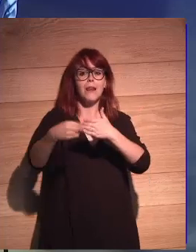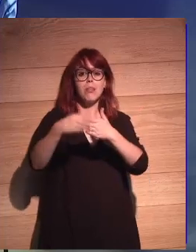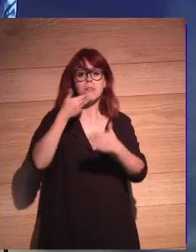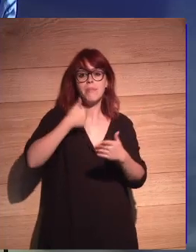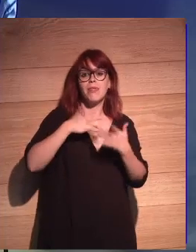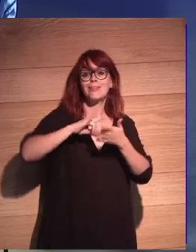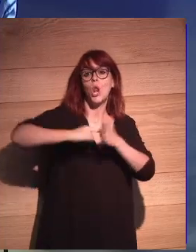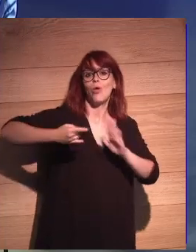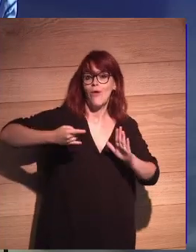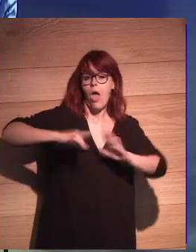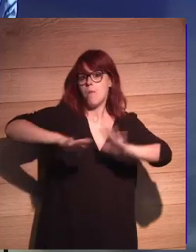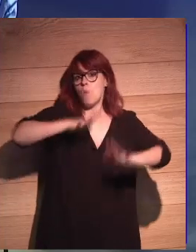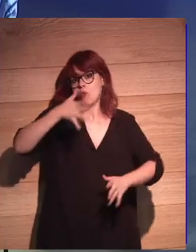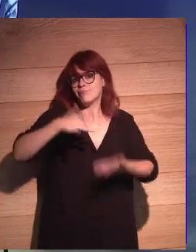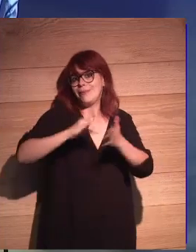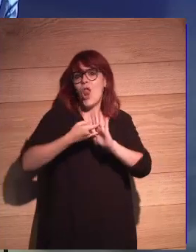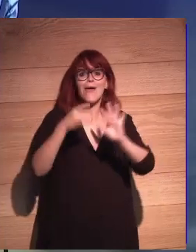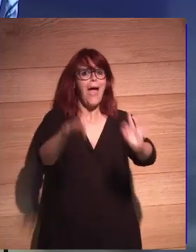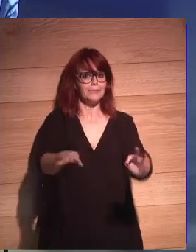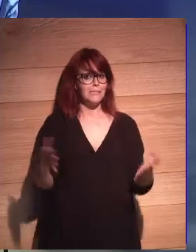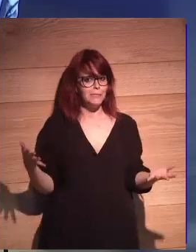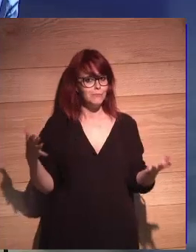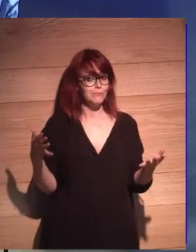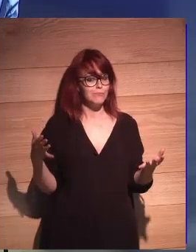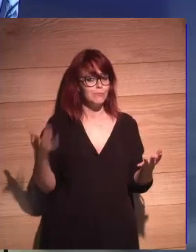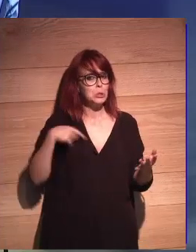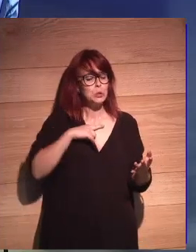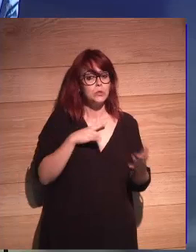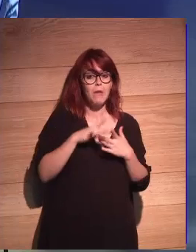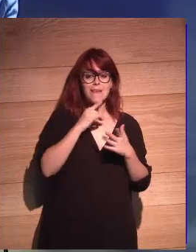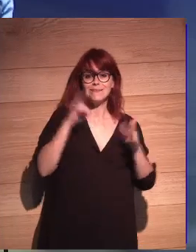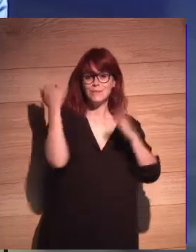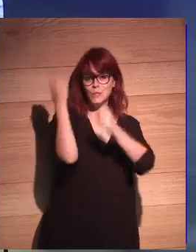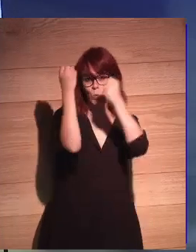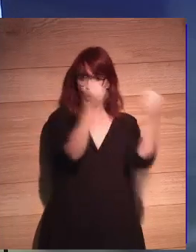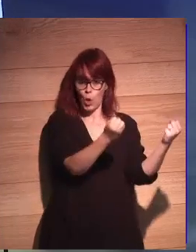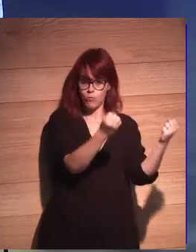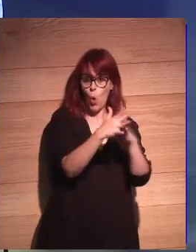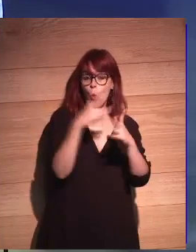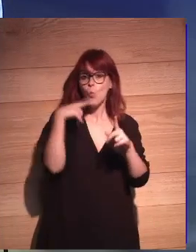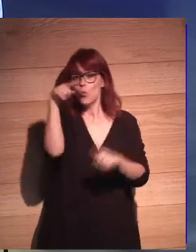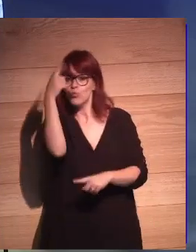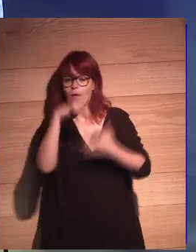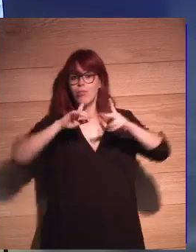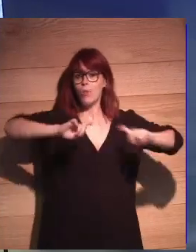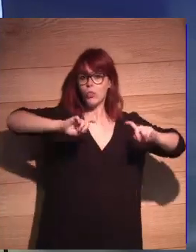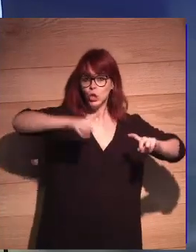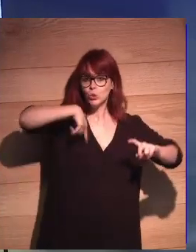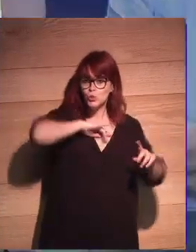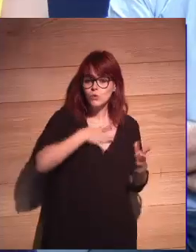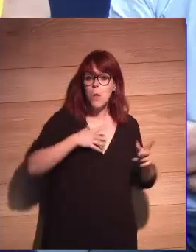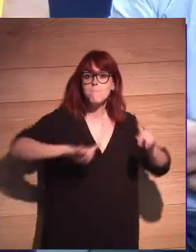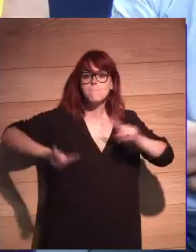you have customers that ask you for technology just to have it, when we, from the cultural and